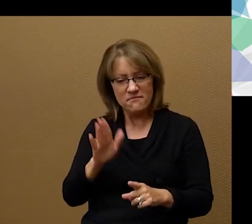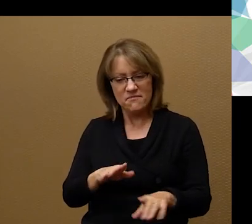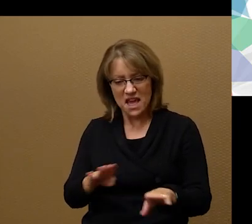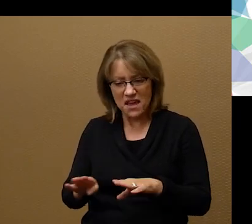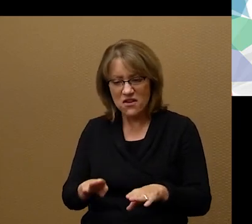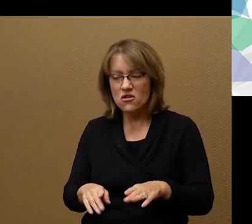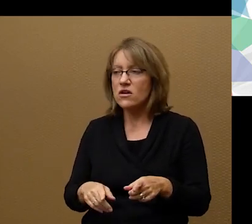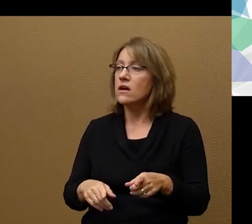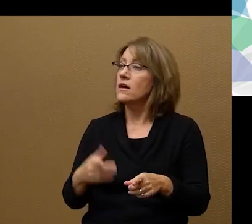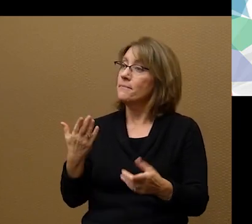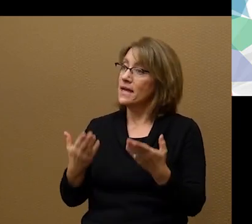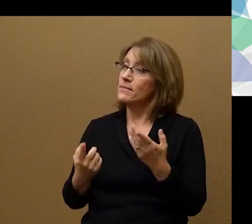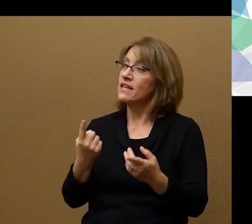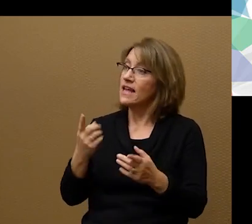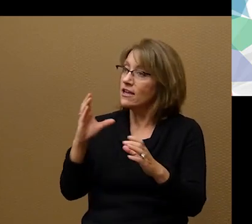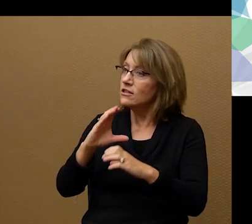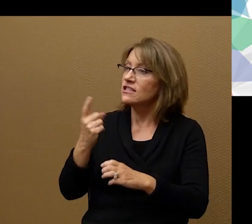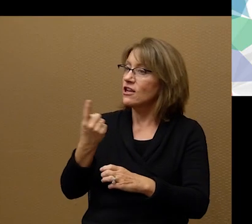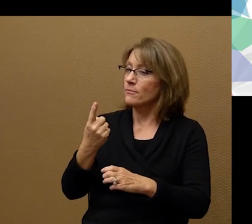sensory.